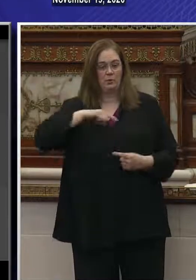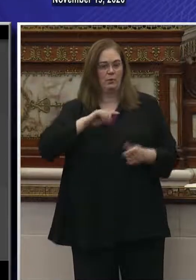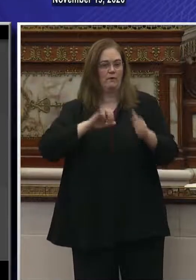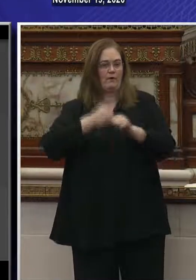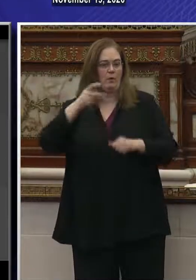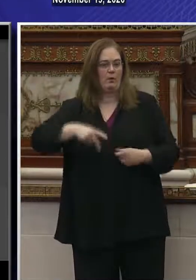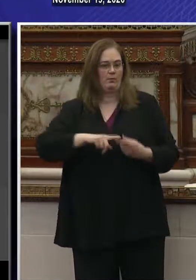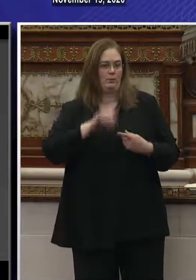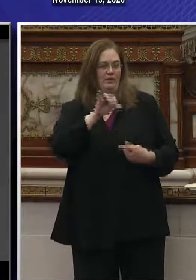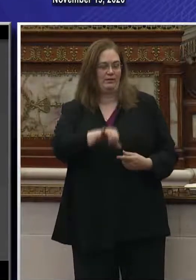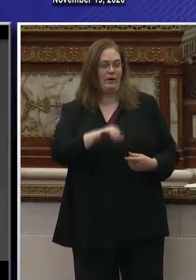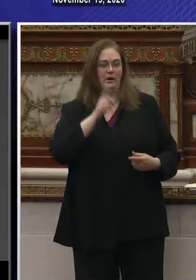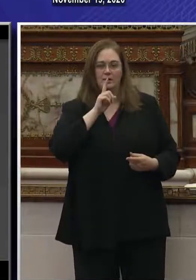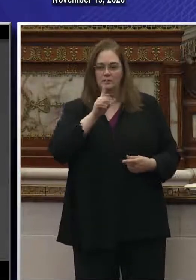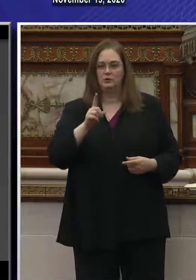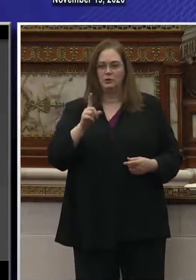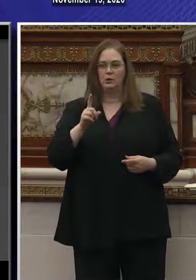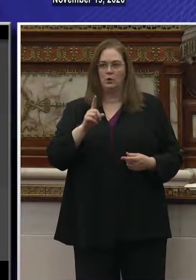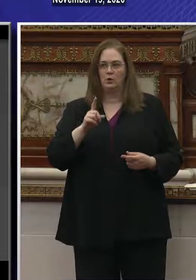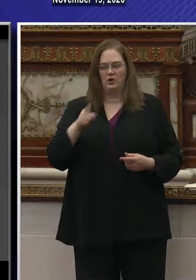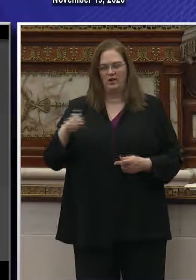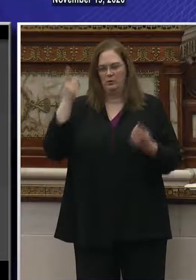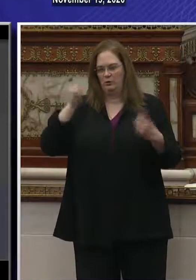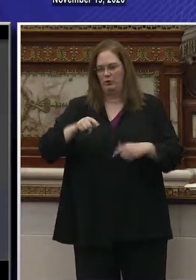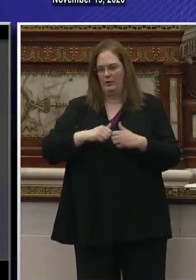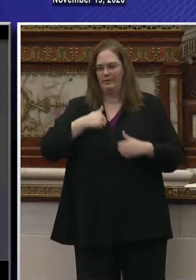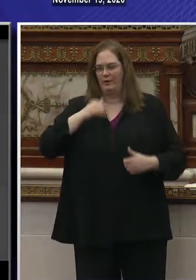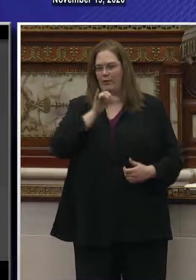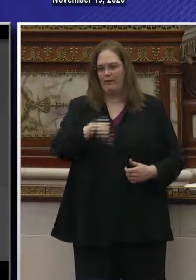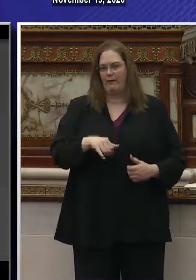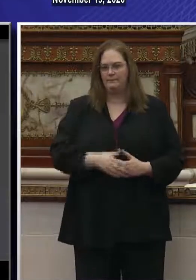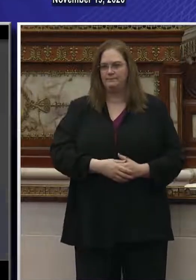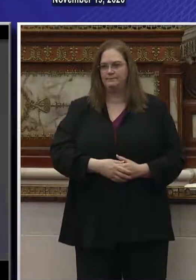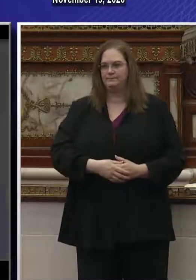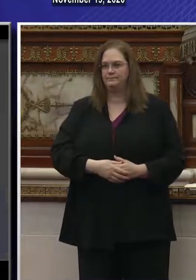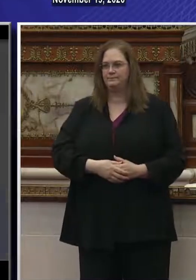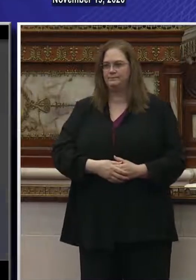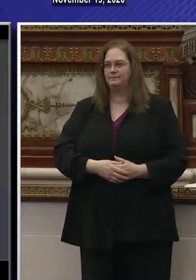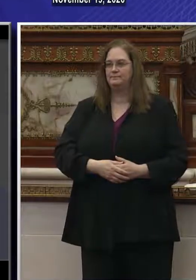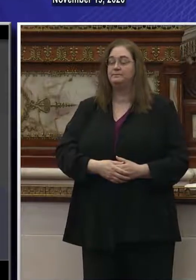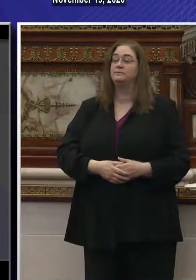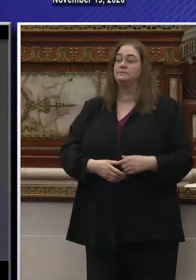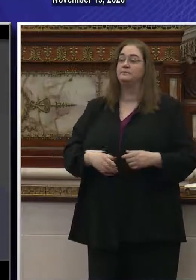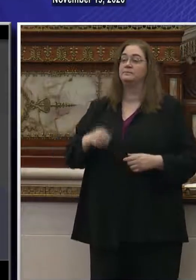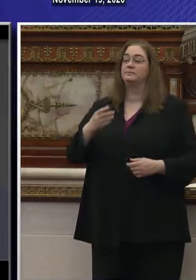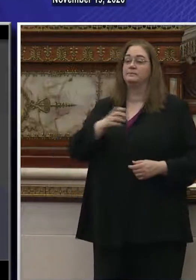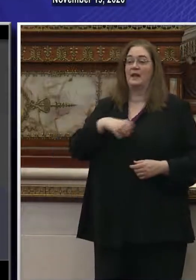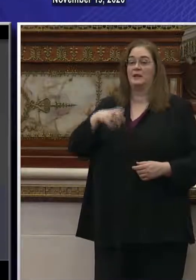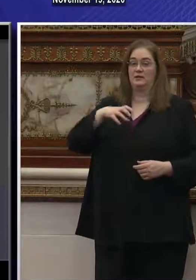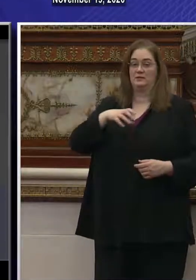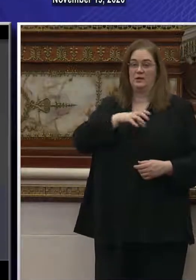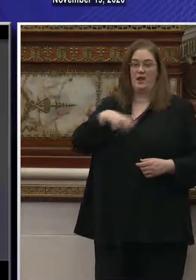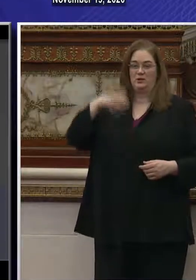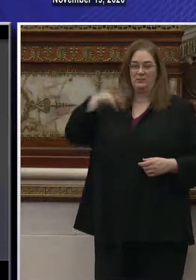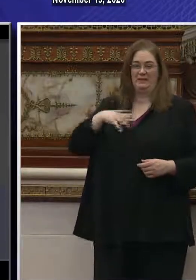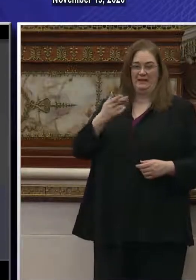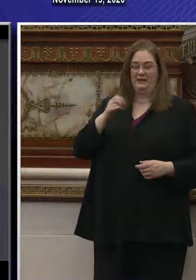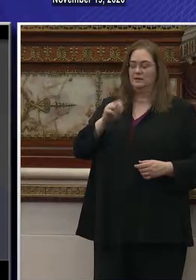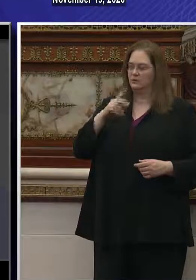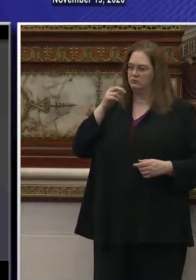follow up on. And I'm sure he'll be in agreement with that. Thank you, It sounds like a smart idea